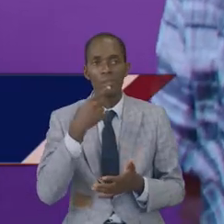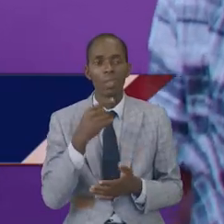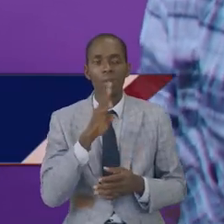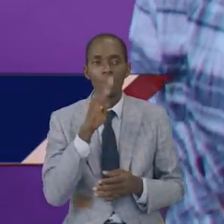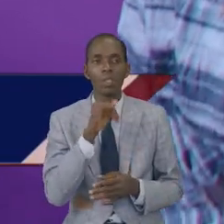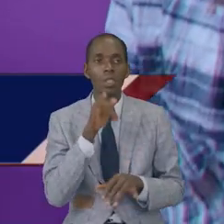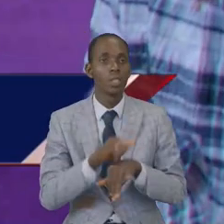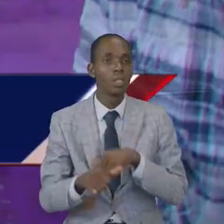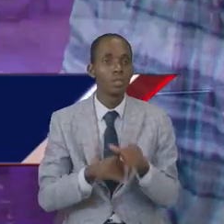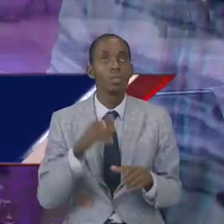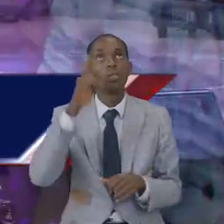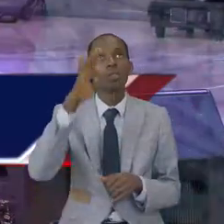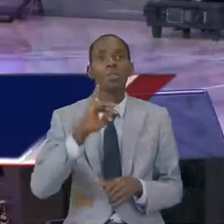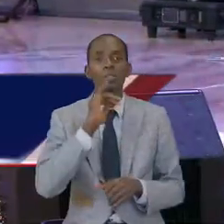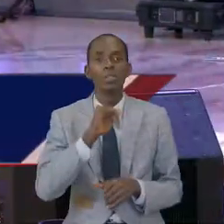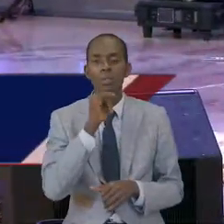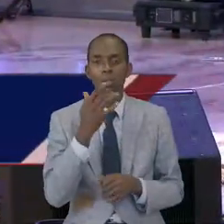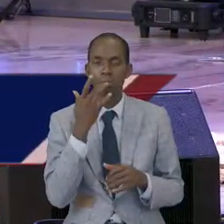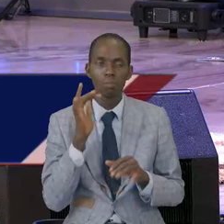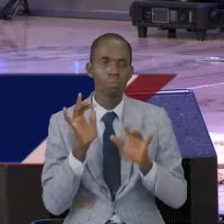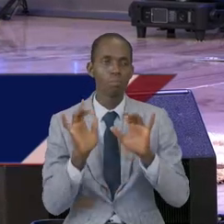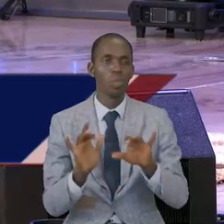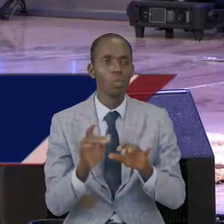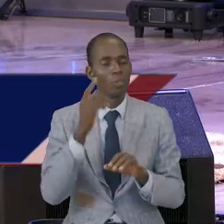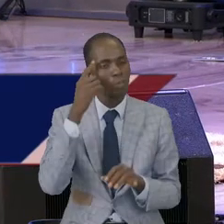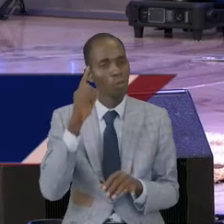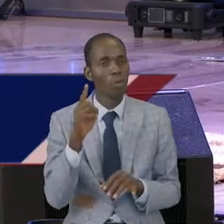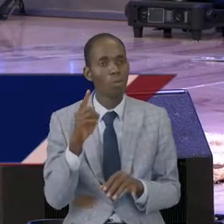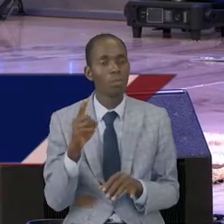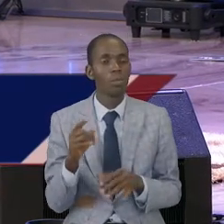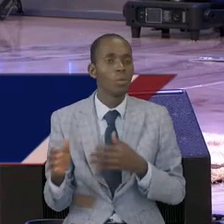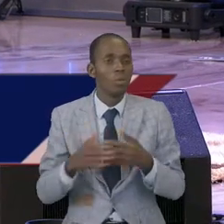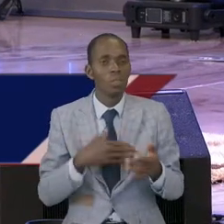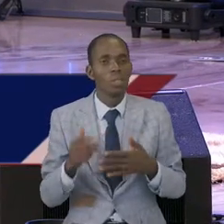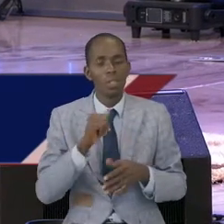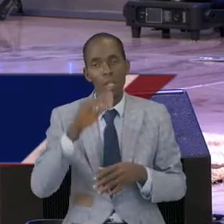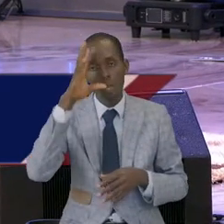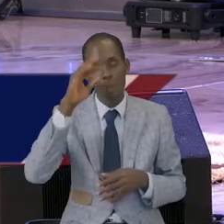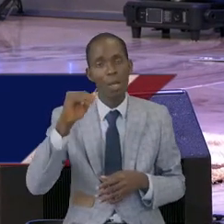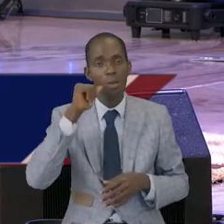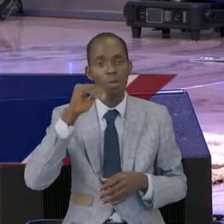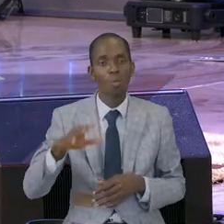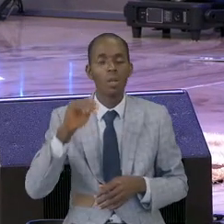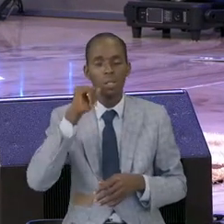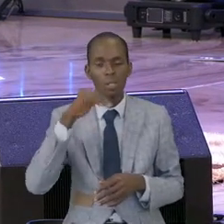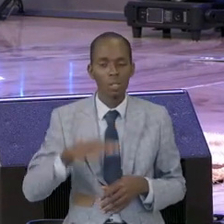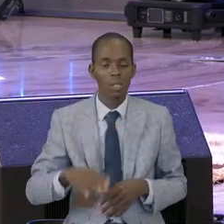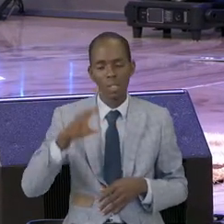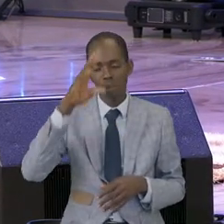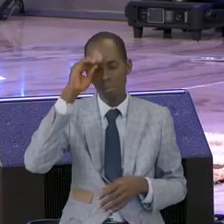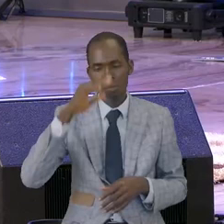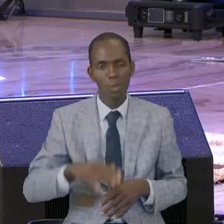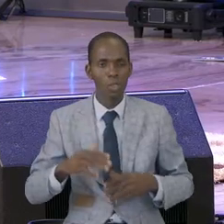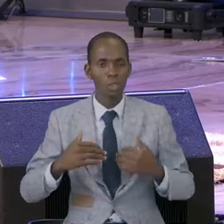not deceived, God is not mocked, for whatsoever a man, a woman, a boy, a girl, young,